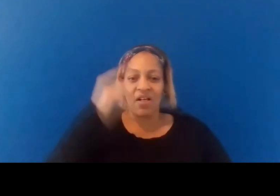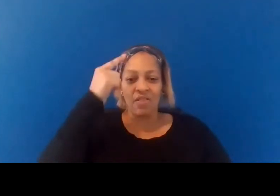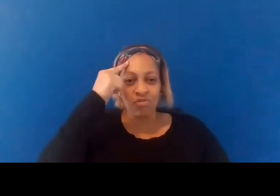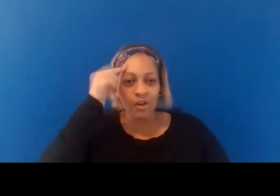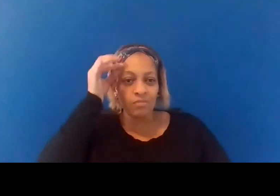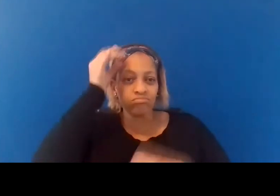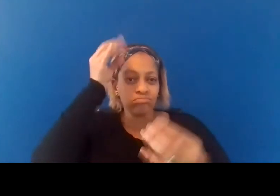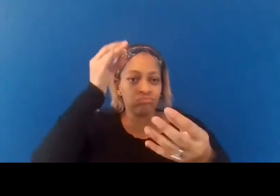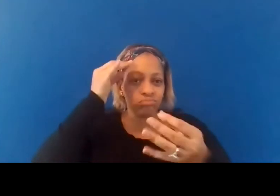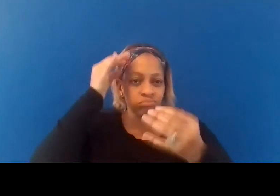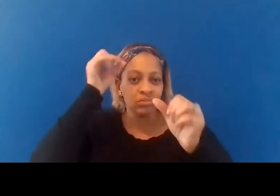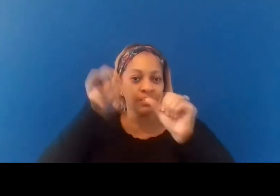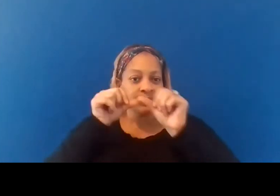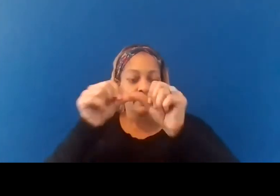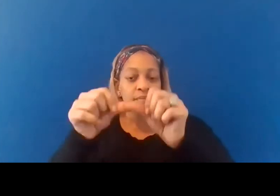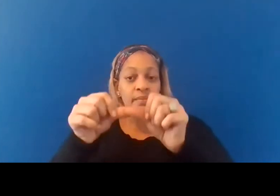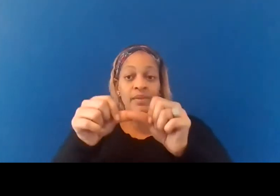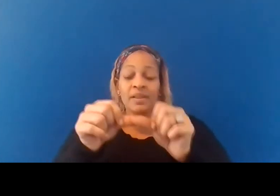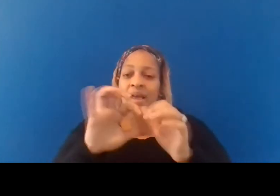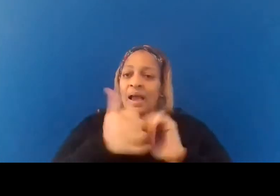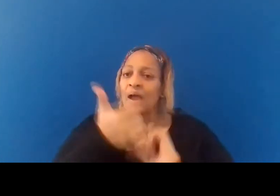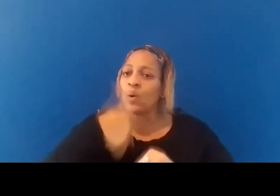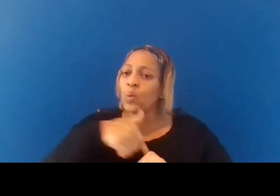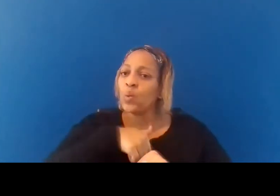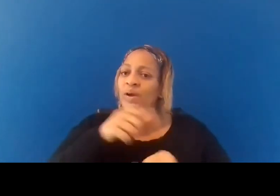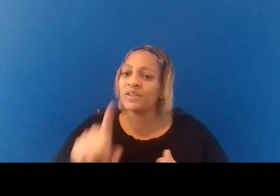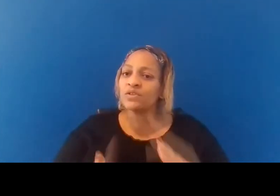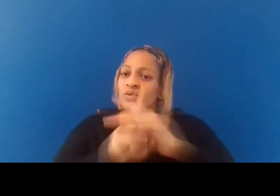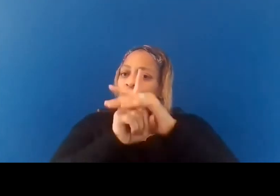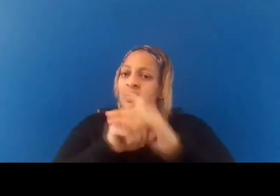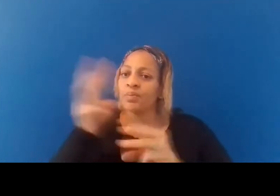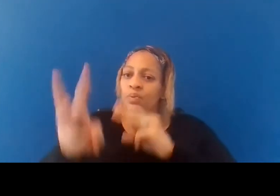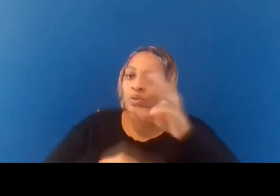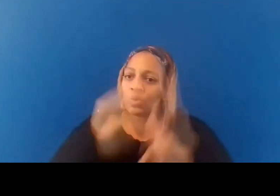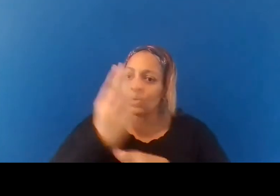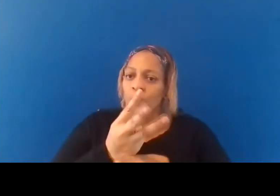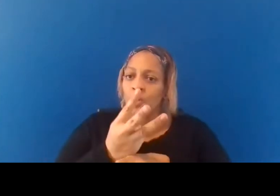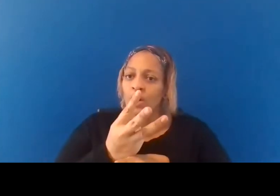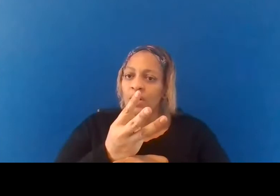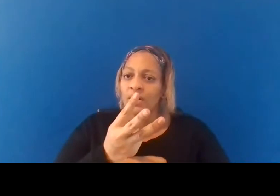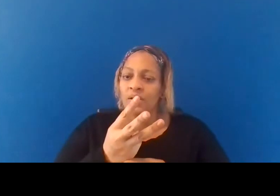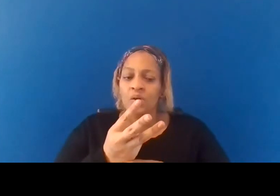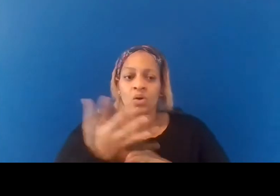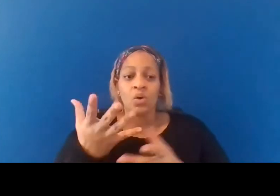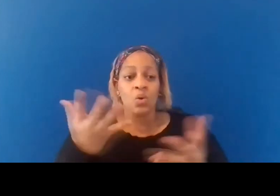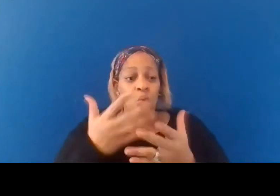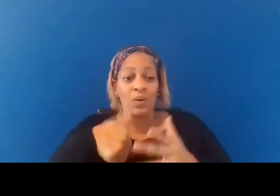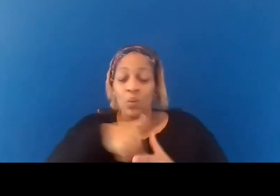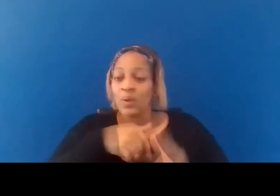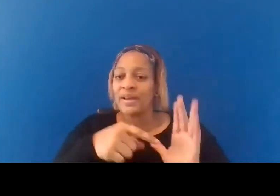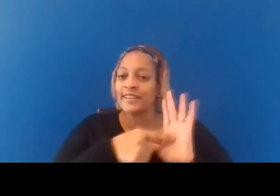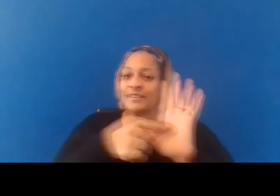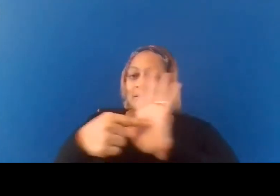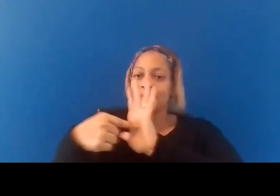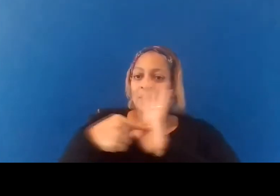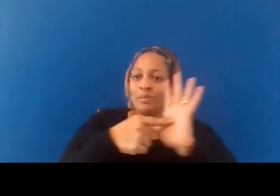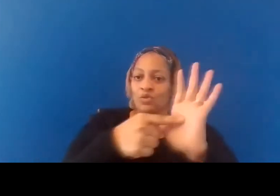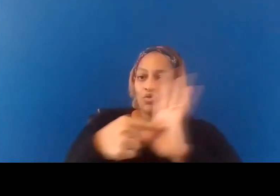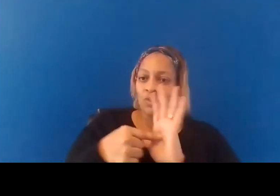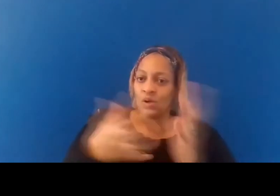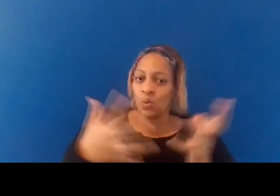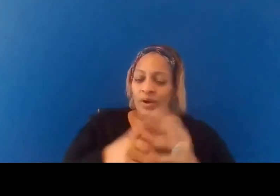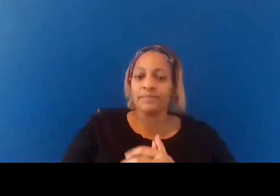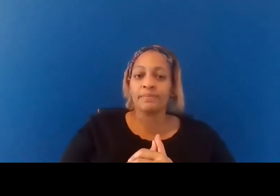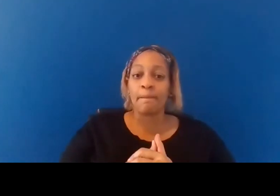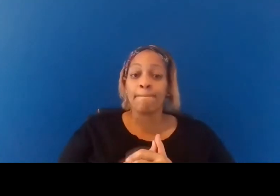world? What are we demonstrating through our mental equivalent, per se? To demonstrate is